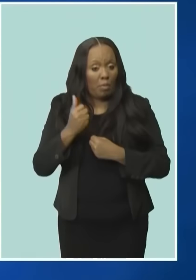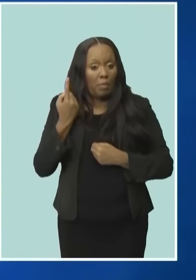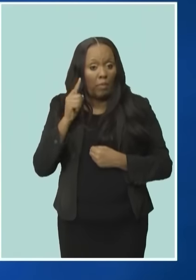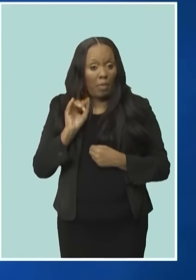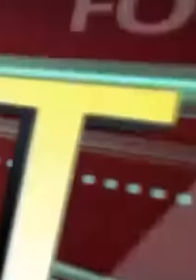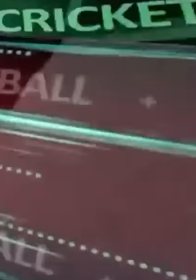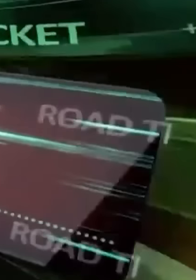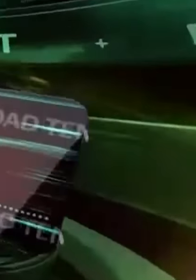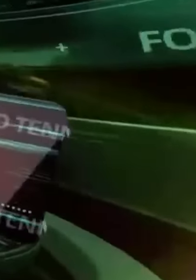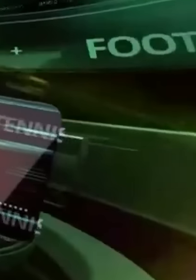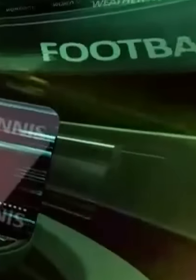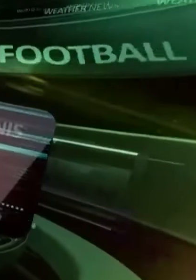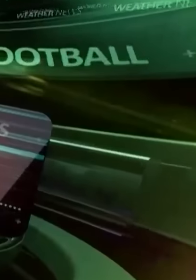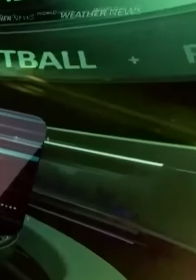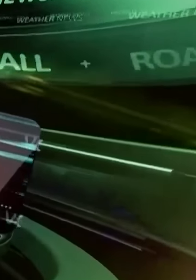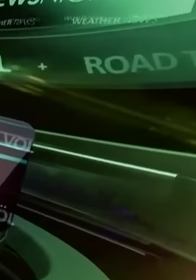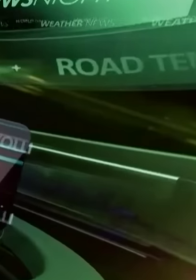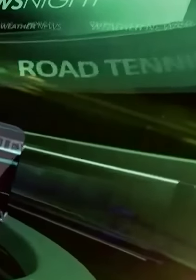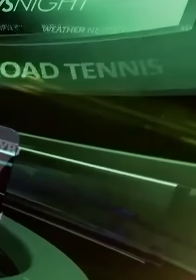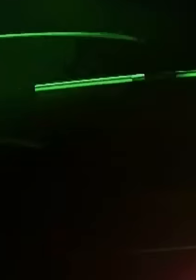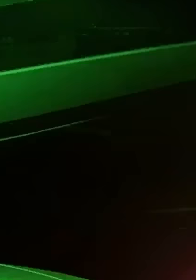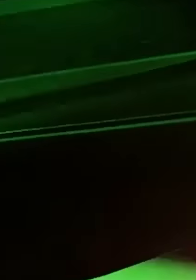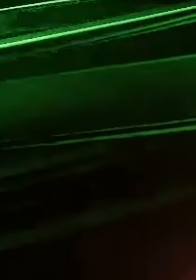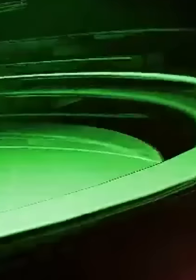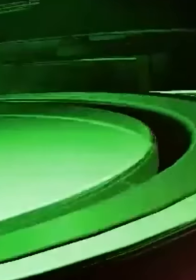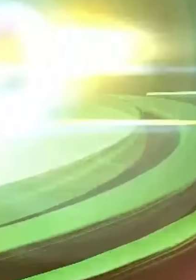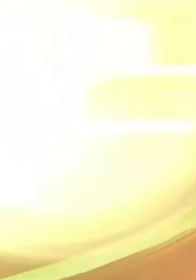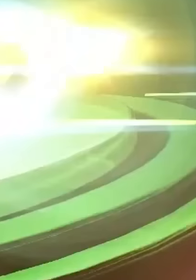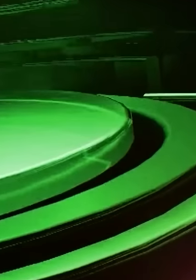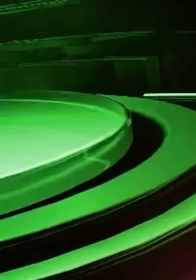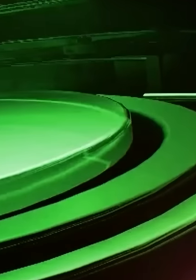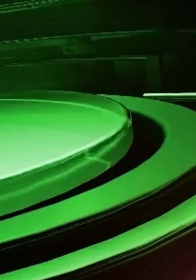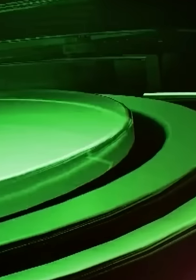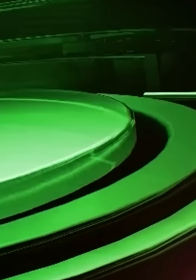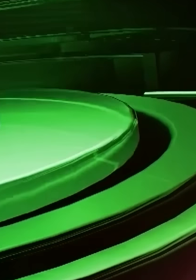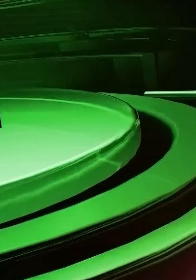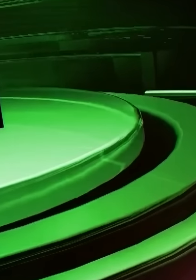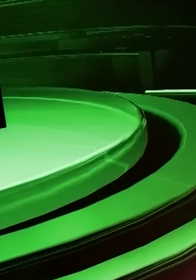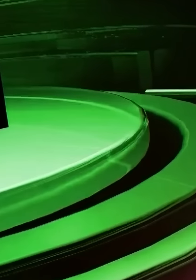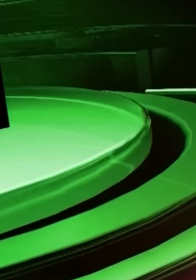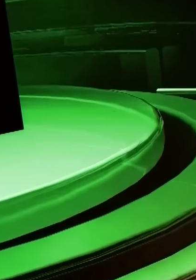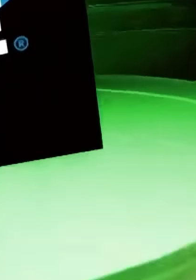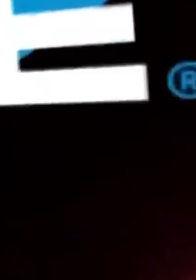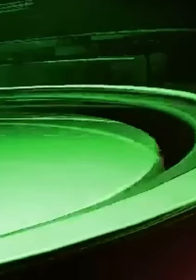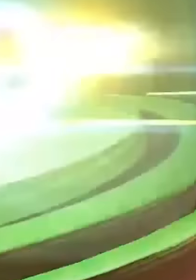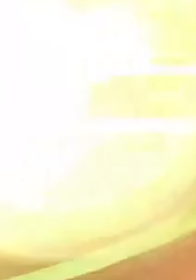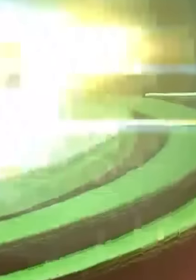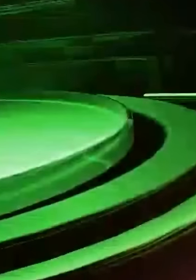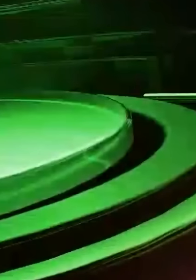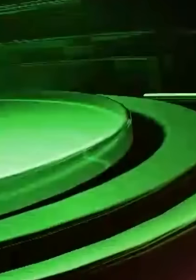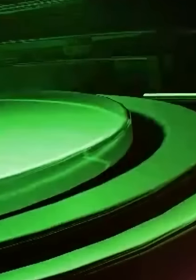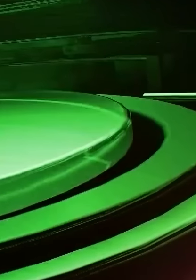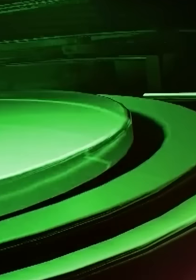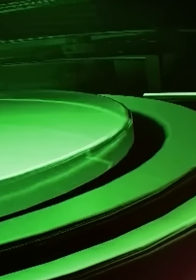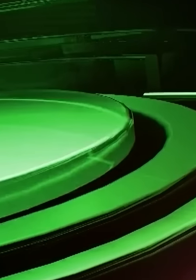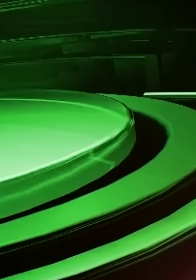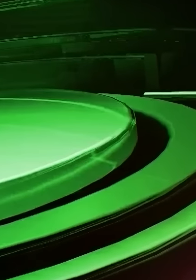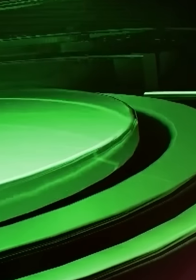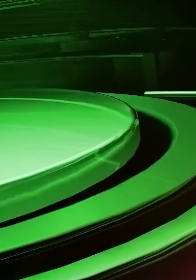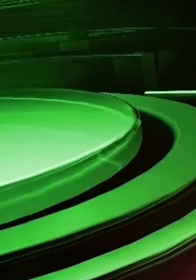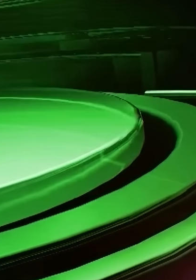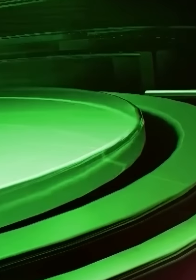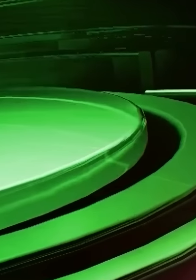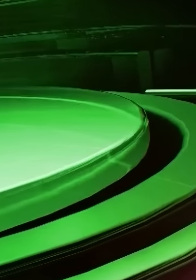antimicrobials. Sports Night is brought to you by Power Inc. Pause is power. And by Dasani.